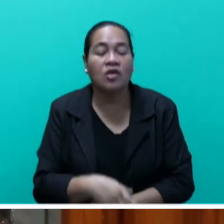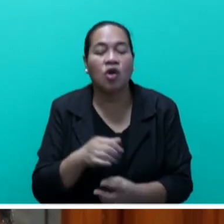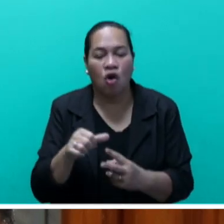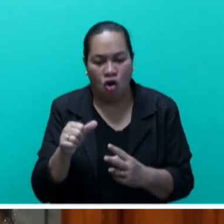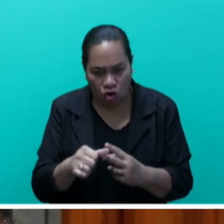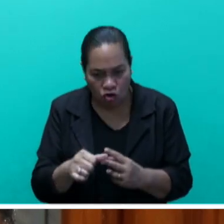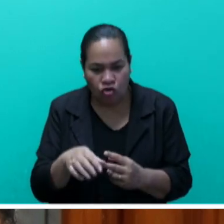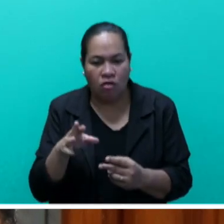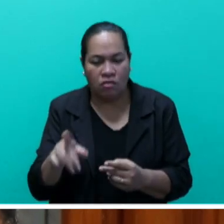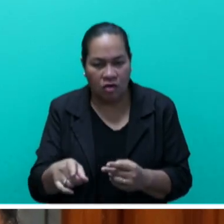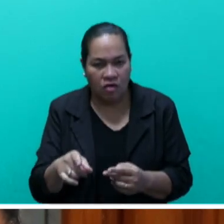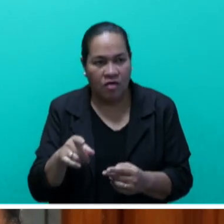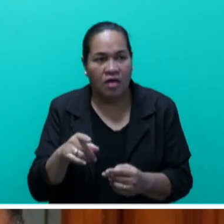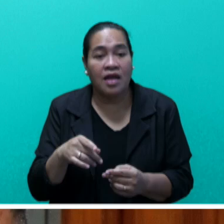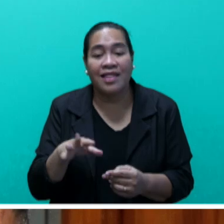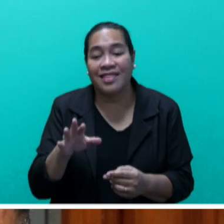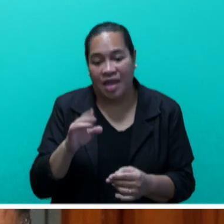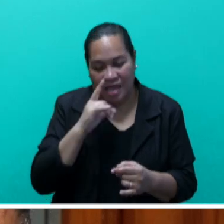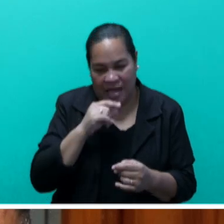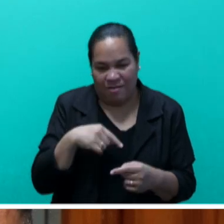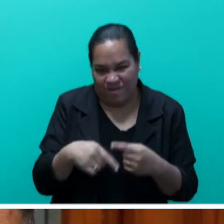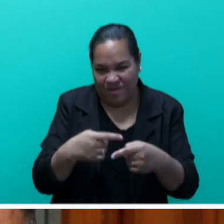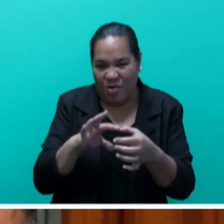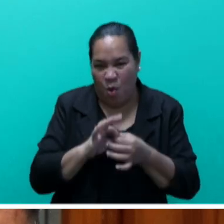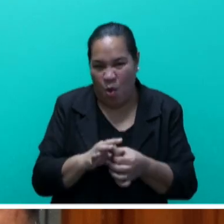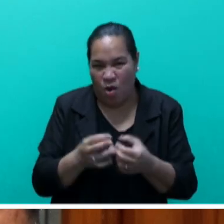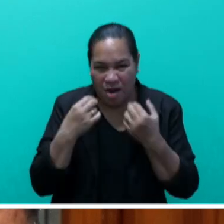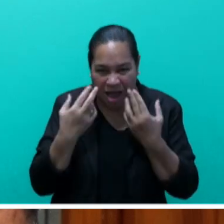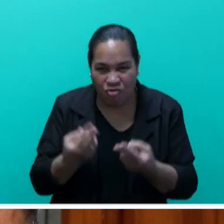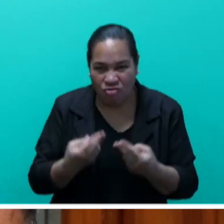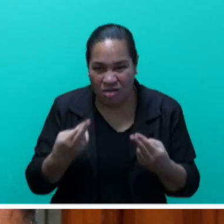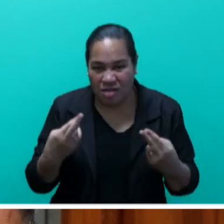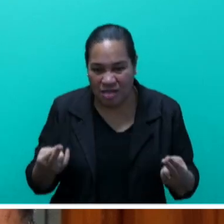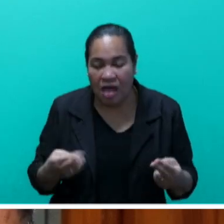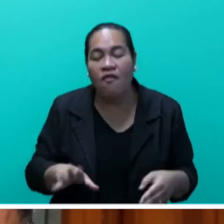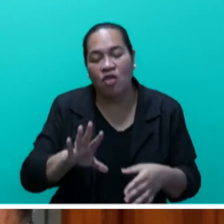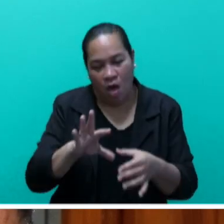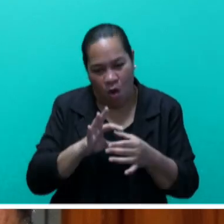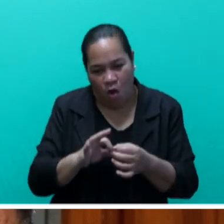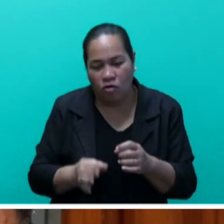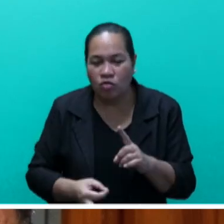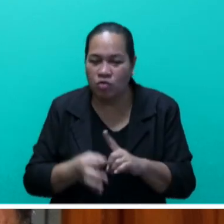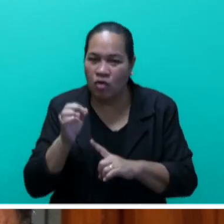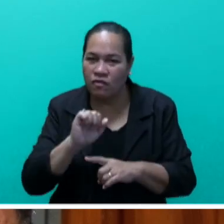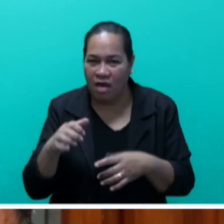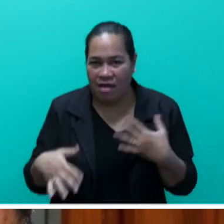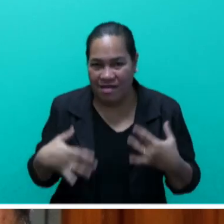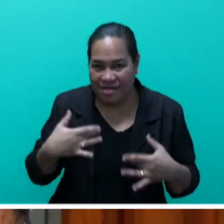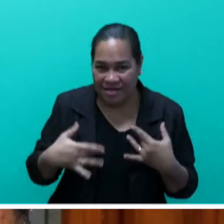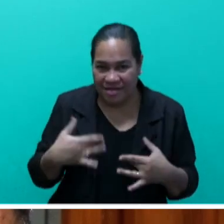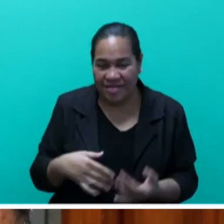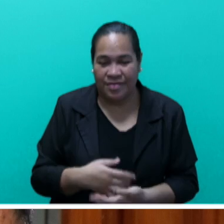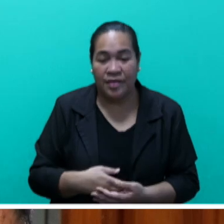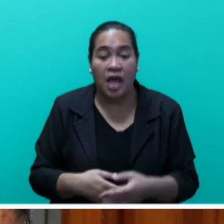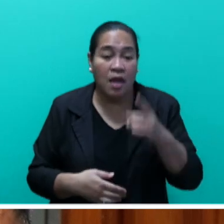sustainable management of their natural resources, but that of their rural livelihood as well. Mr. Speaker, sir, the people in